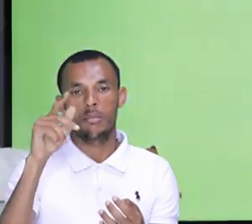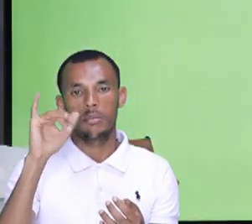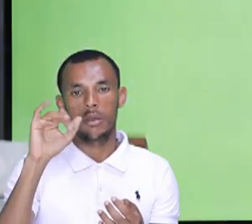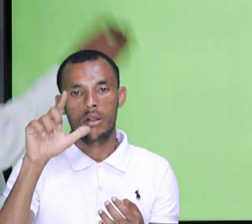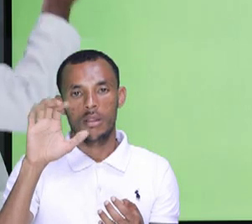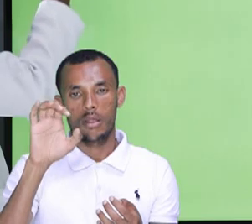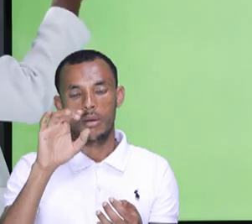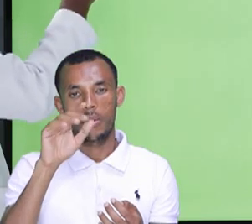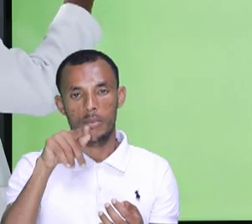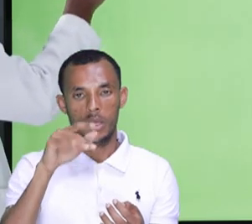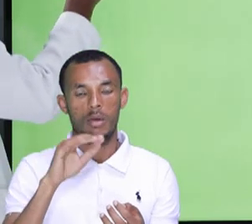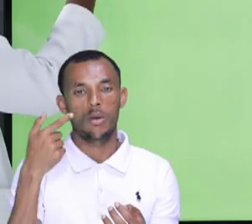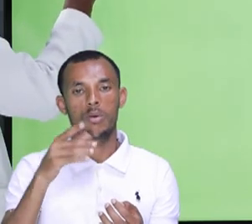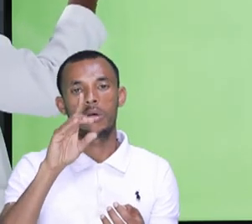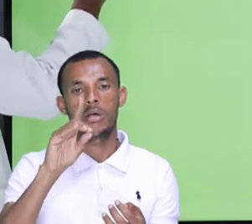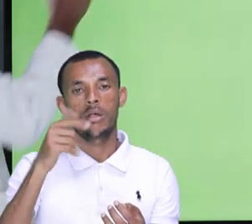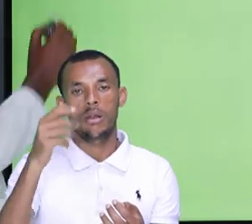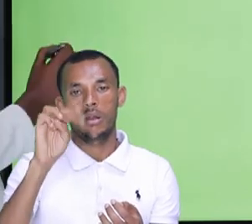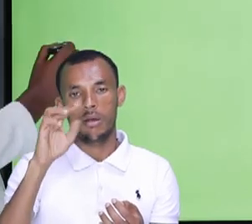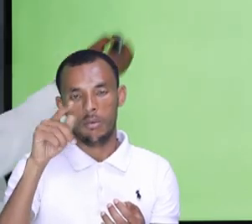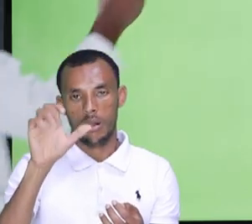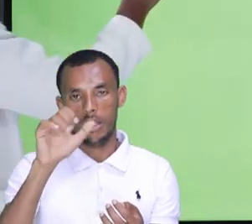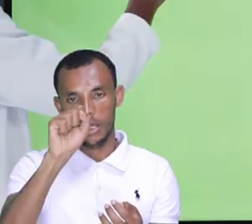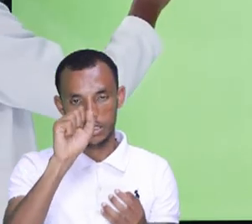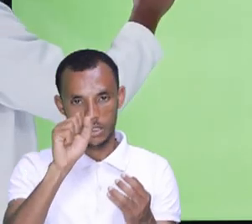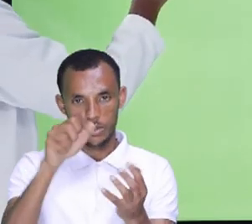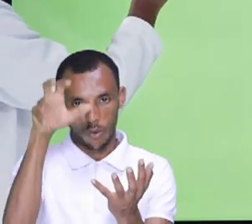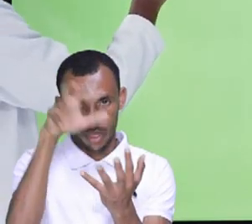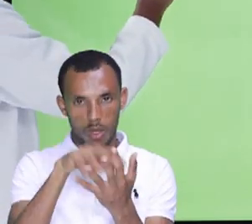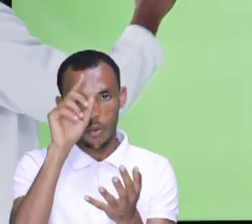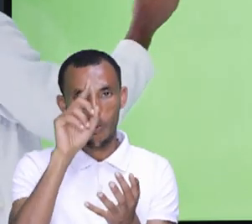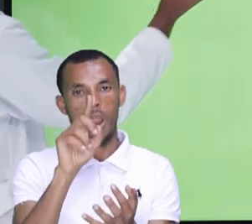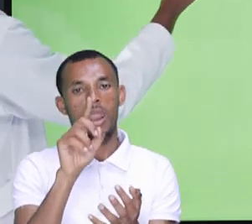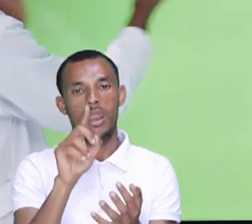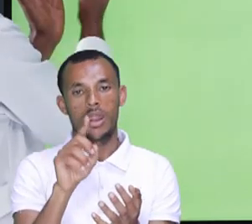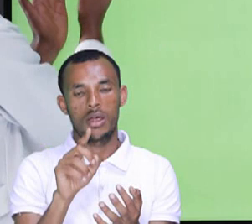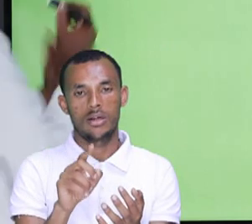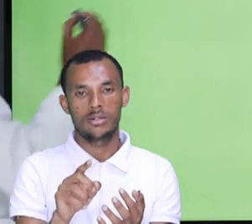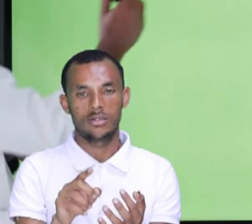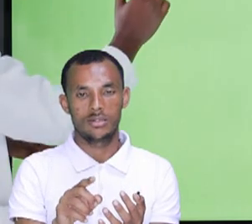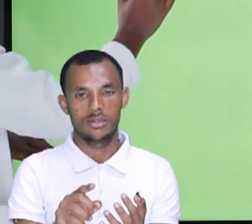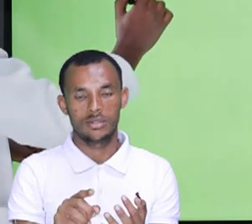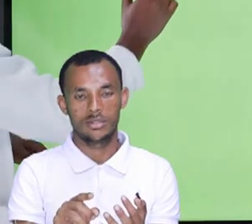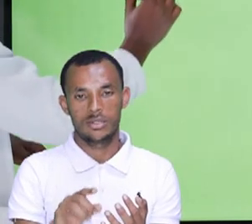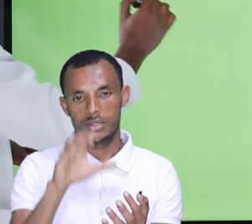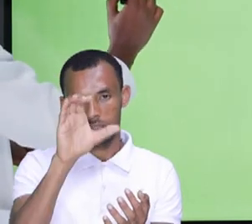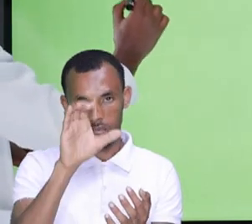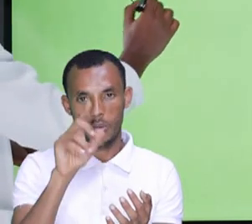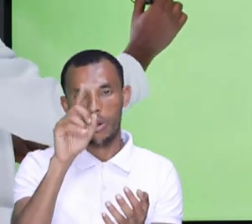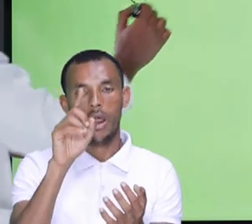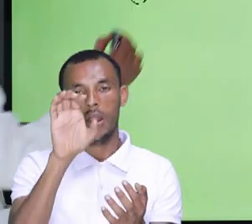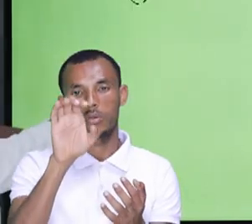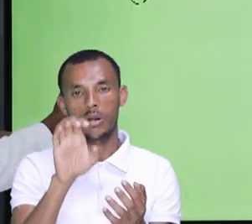dumbbell. Now, S contains 1 electron. P contains again 1 electron. Between these two, overlaps can be